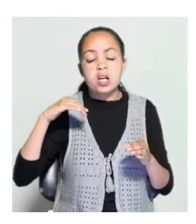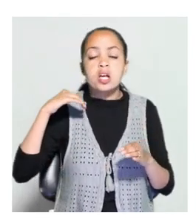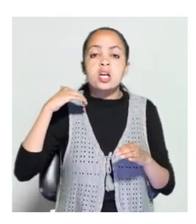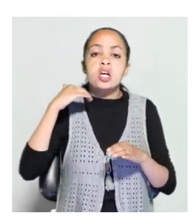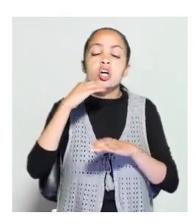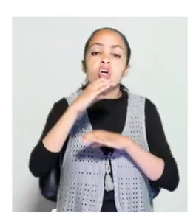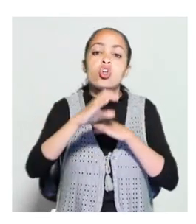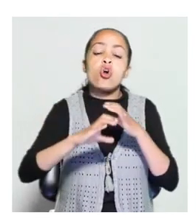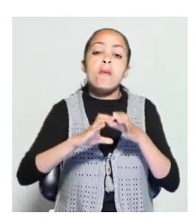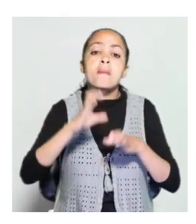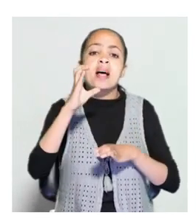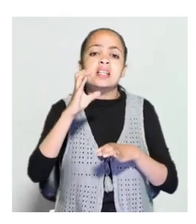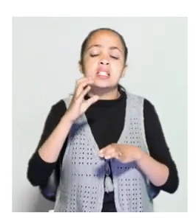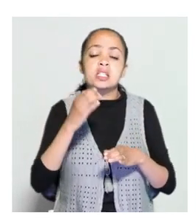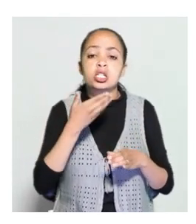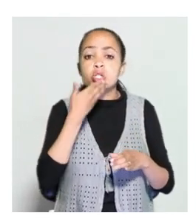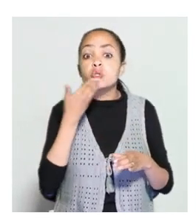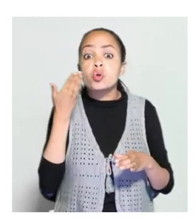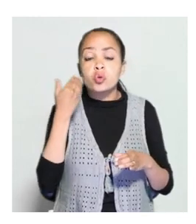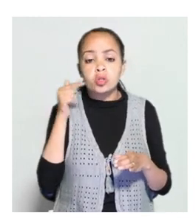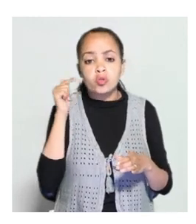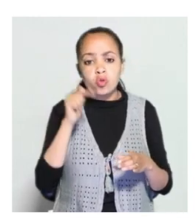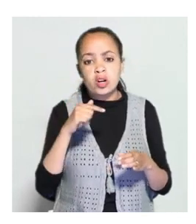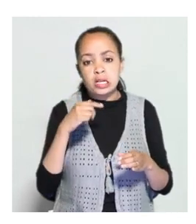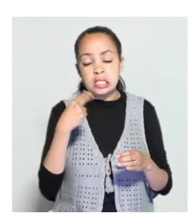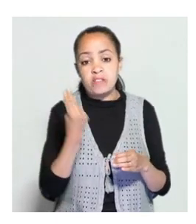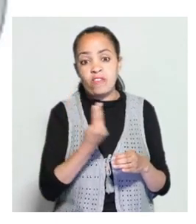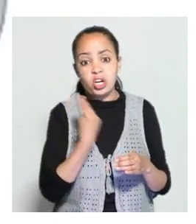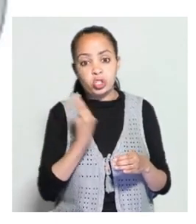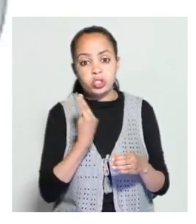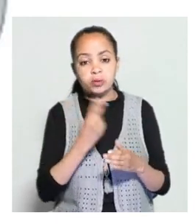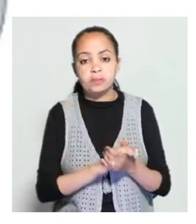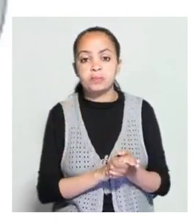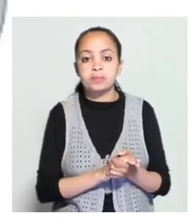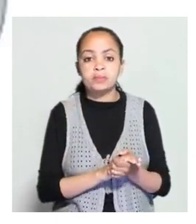its function. Well done.